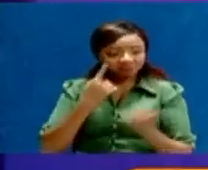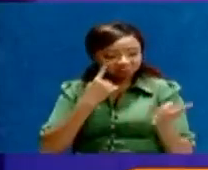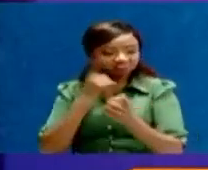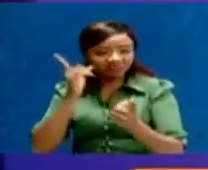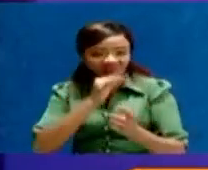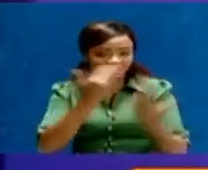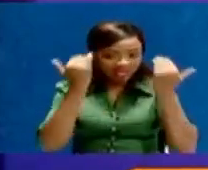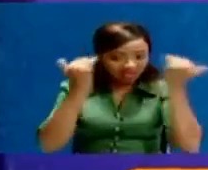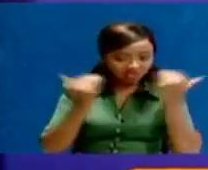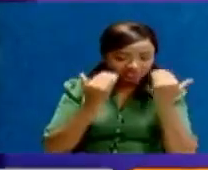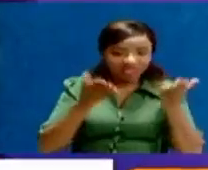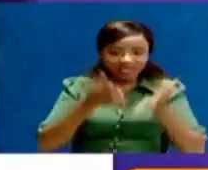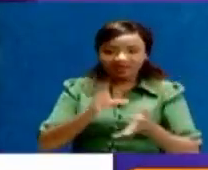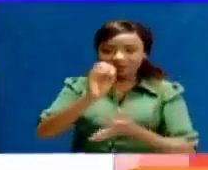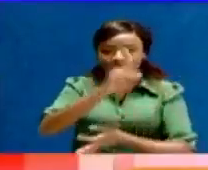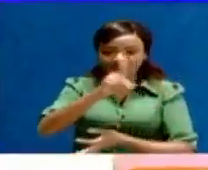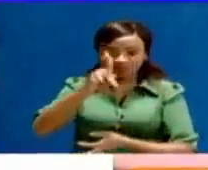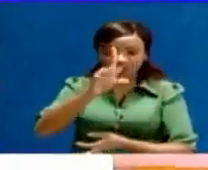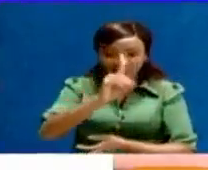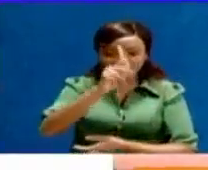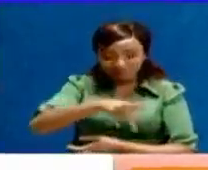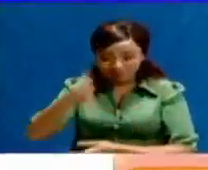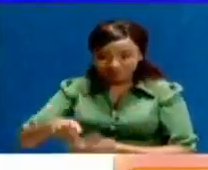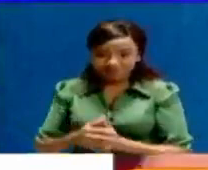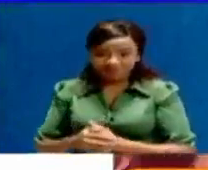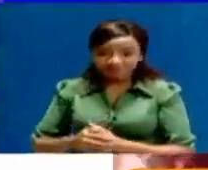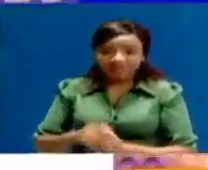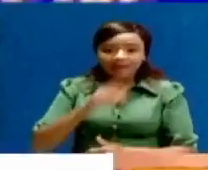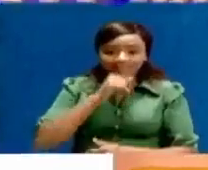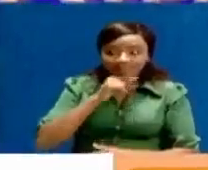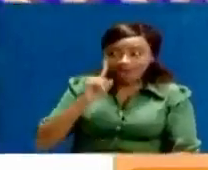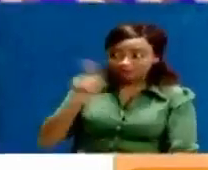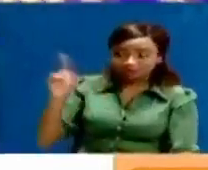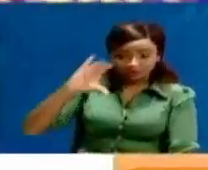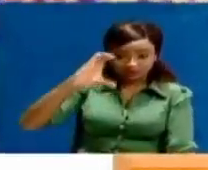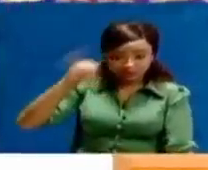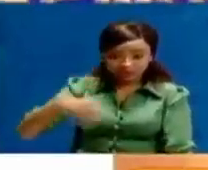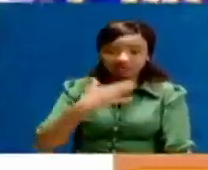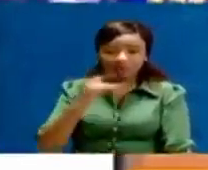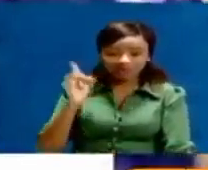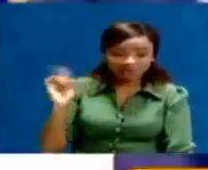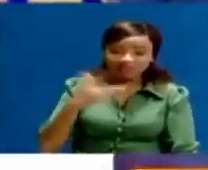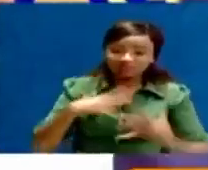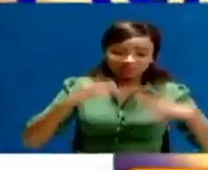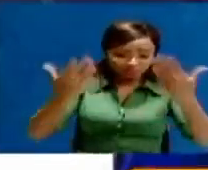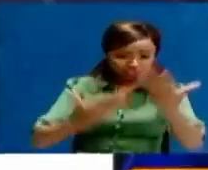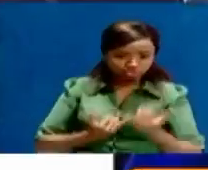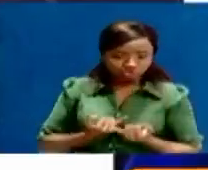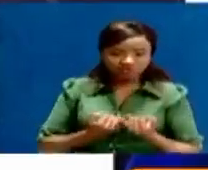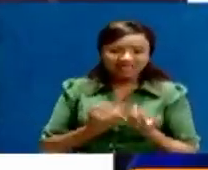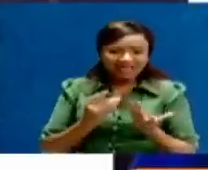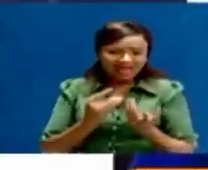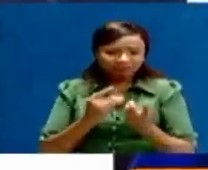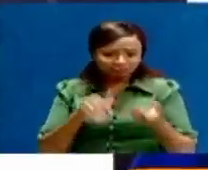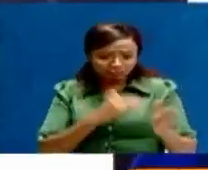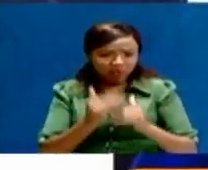judiciary and now ODPP. Chief Justice David Maraga calling on legislators to introduce punitive measures for